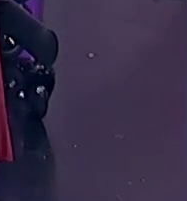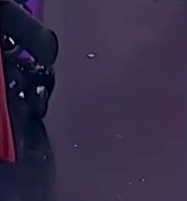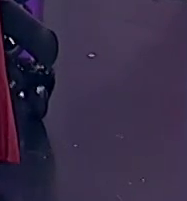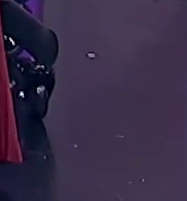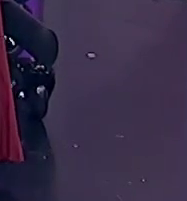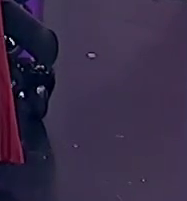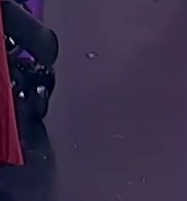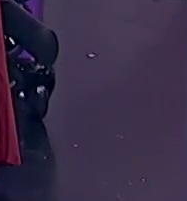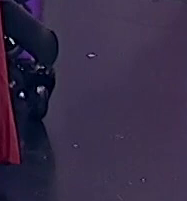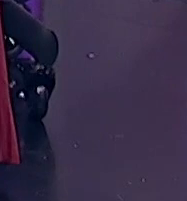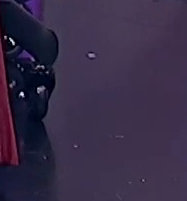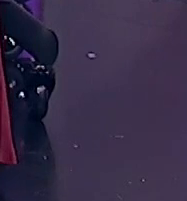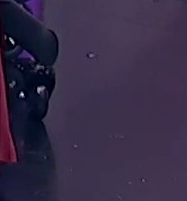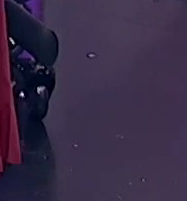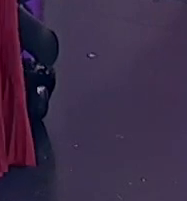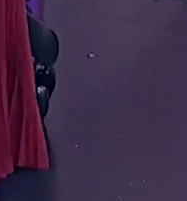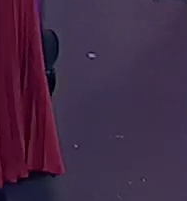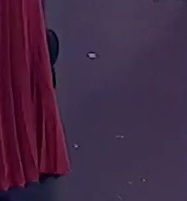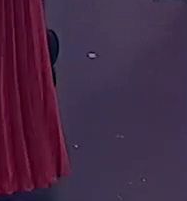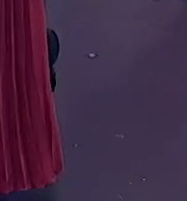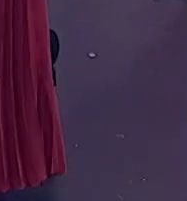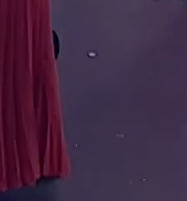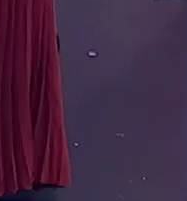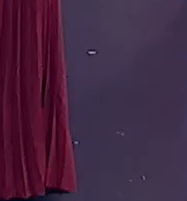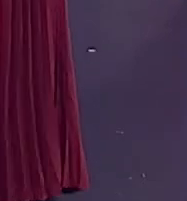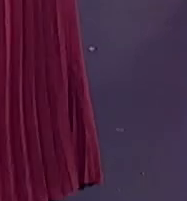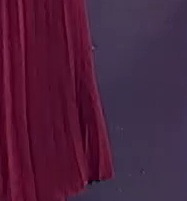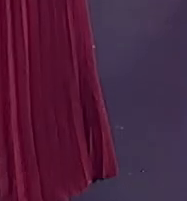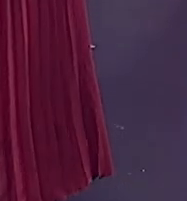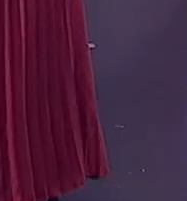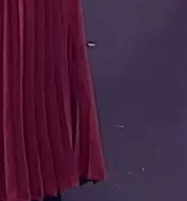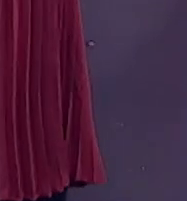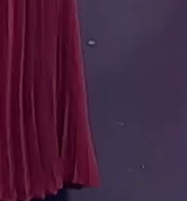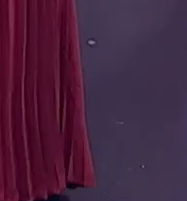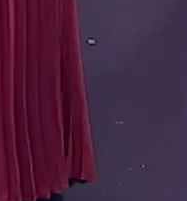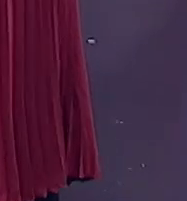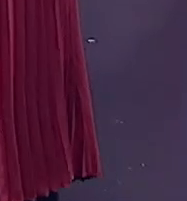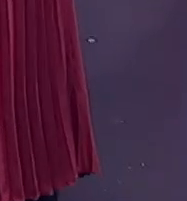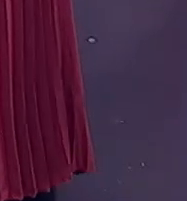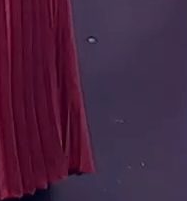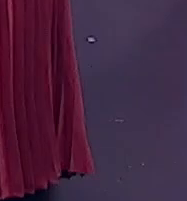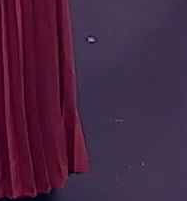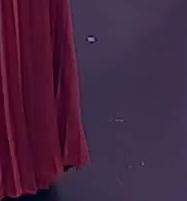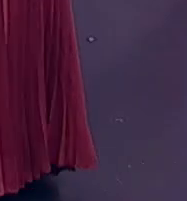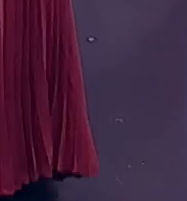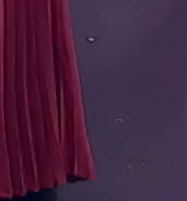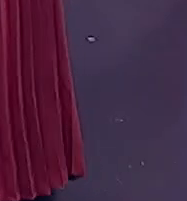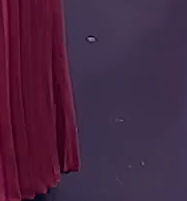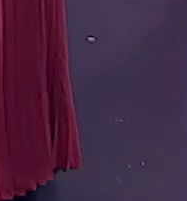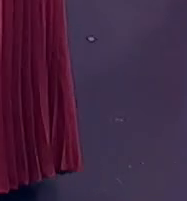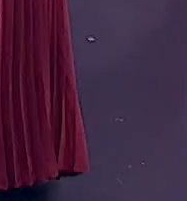thou owest. nor shall death brag thou wanderest in his